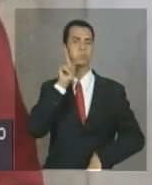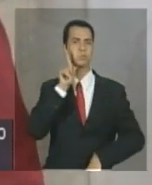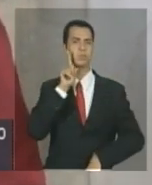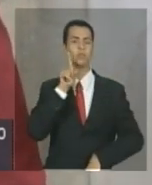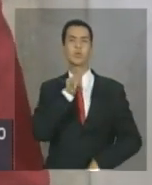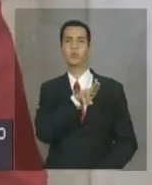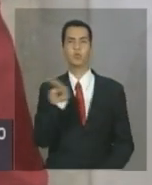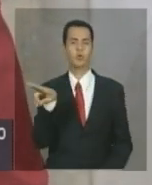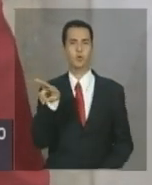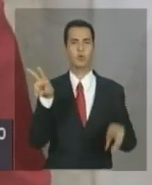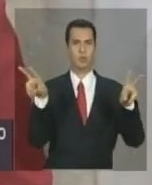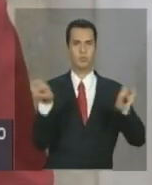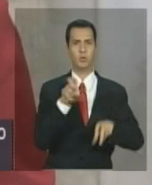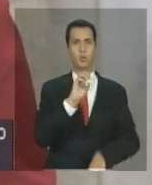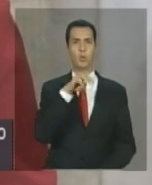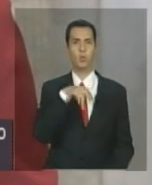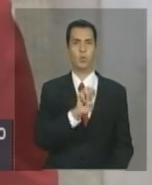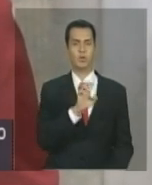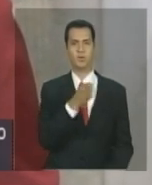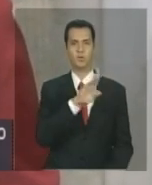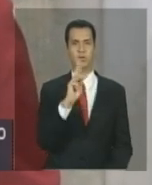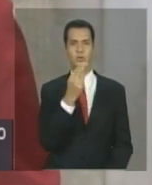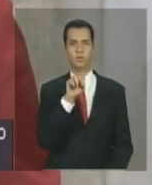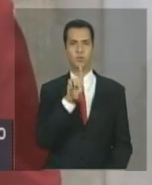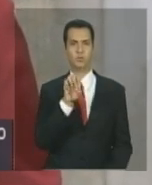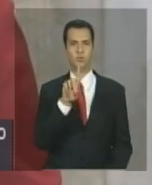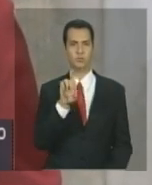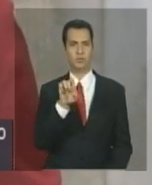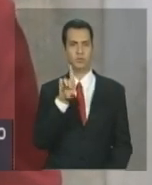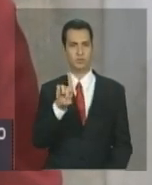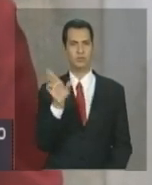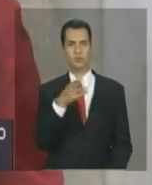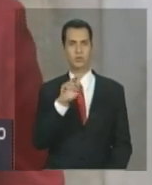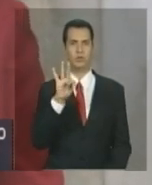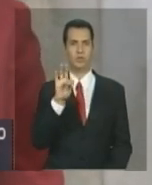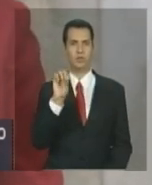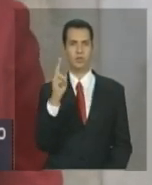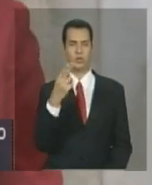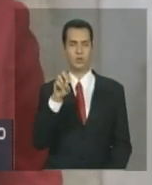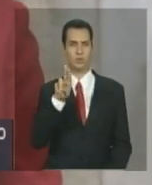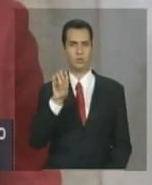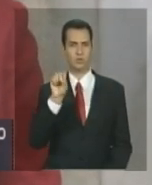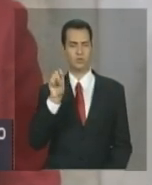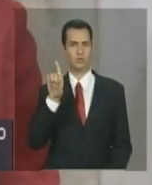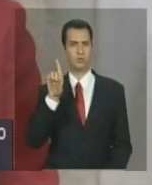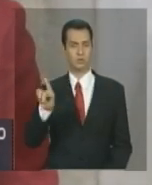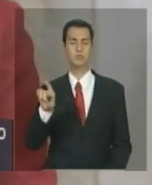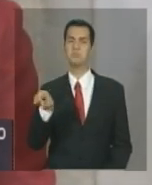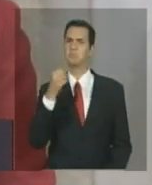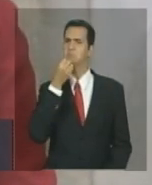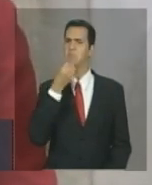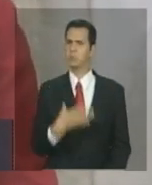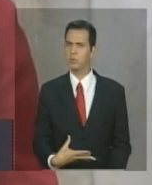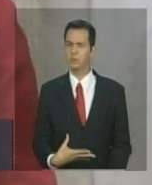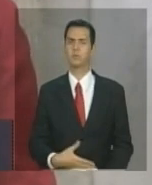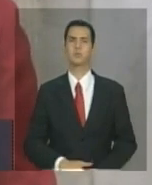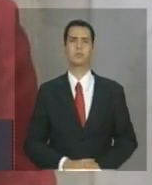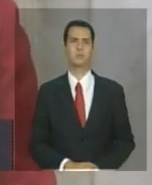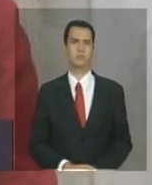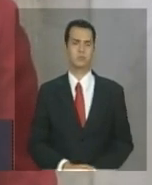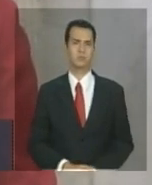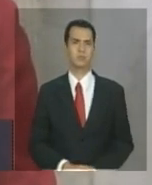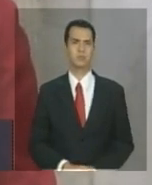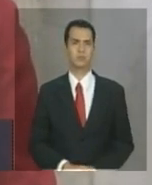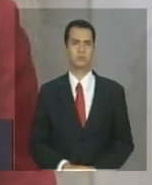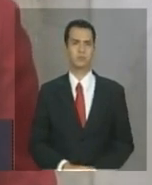100,000. And also highlight the fact that Brazil views as very important the U.S.-run program titled 100,000 Strong. Queria